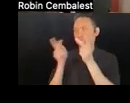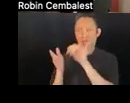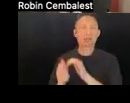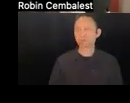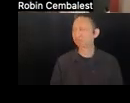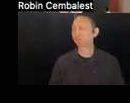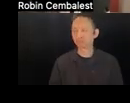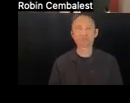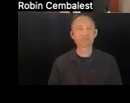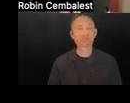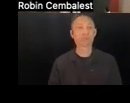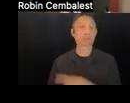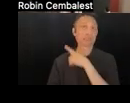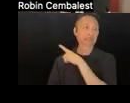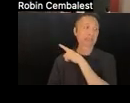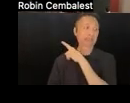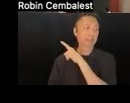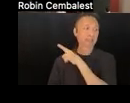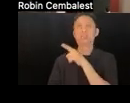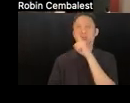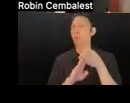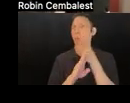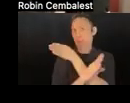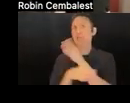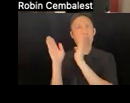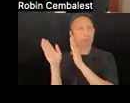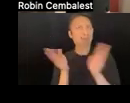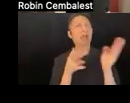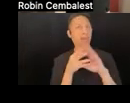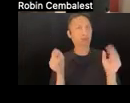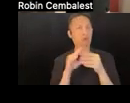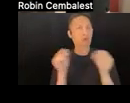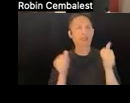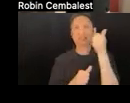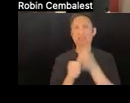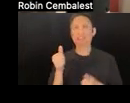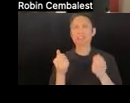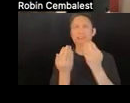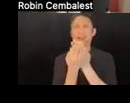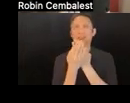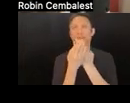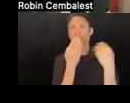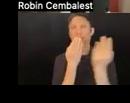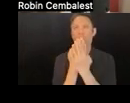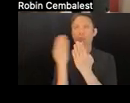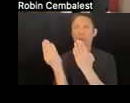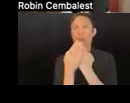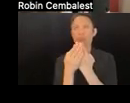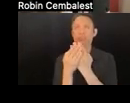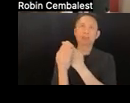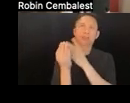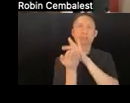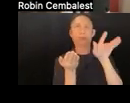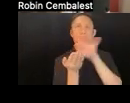So these are very pre-planned stories. So each slide in this story, which is planned to